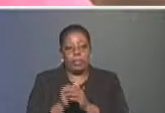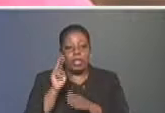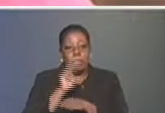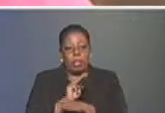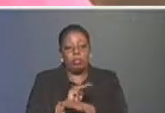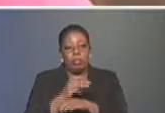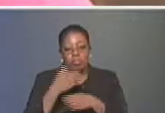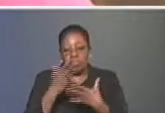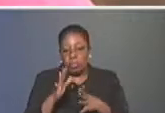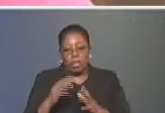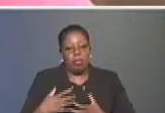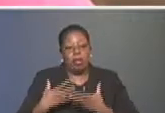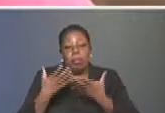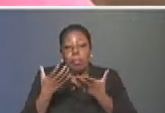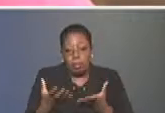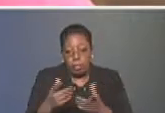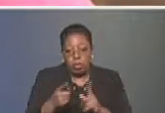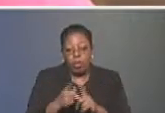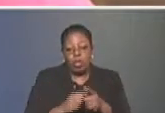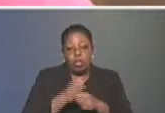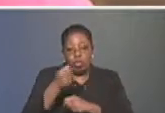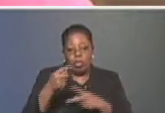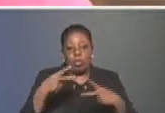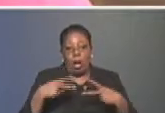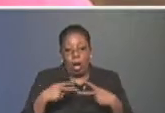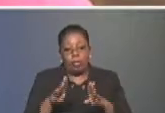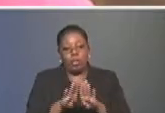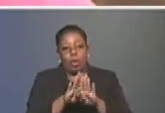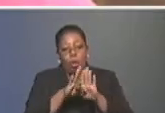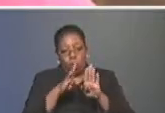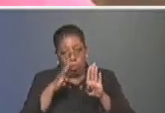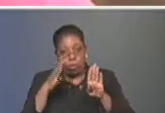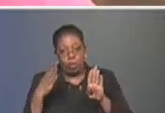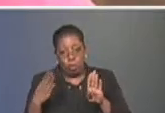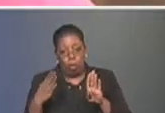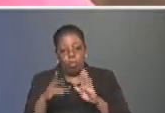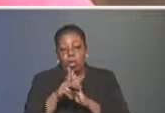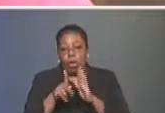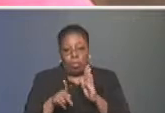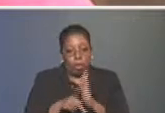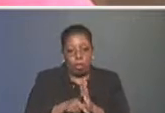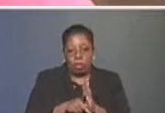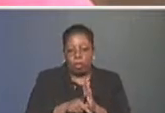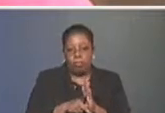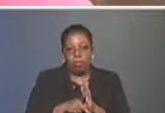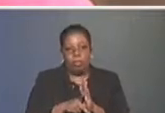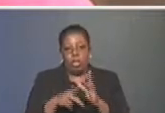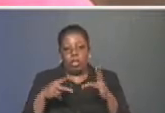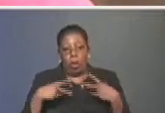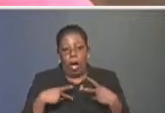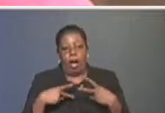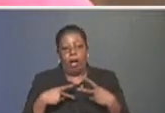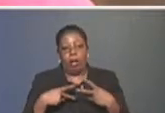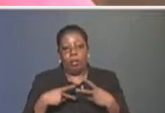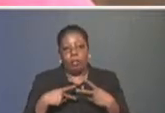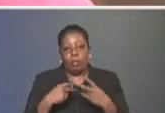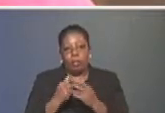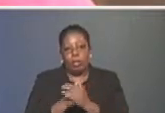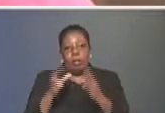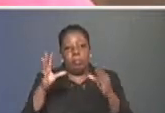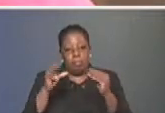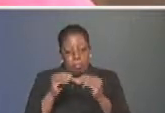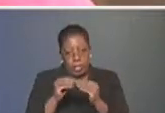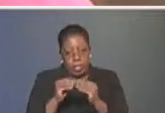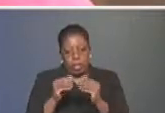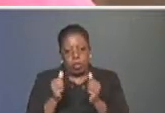to the trade union movement to have an open door policy. There has been a commitment to have quarterly meetings with the umbrella trade